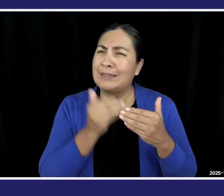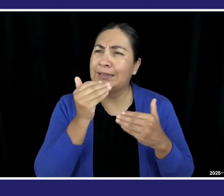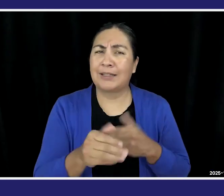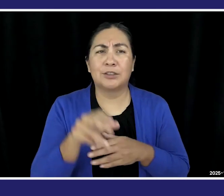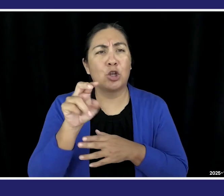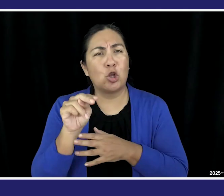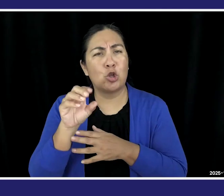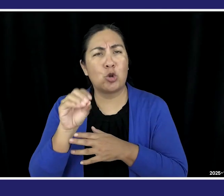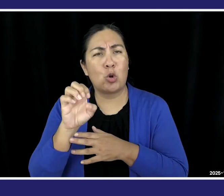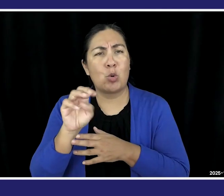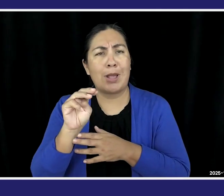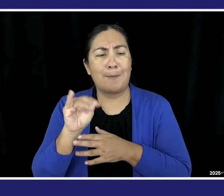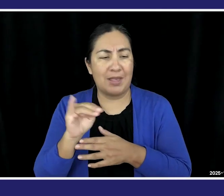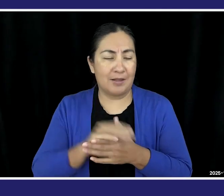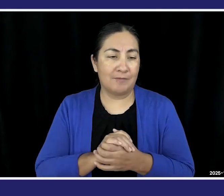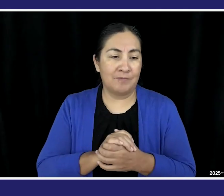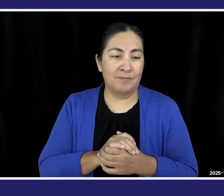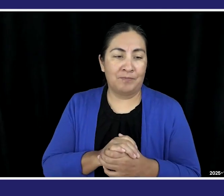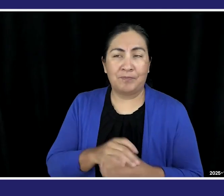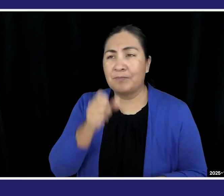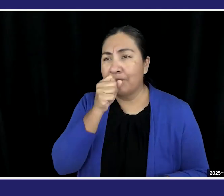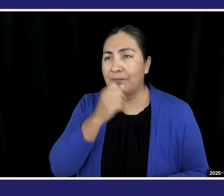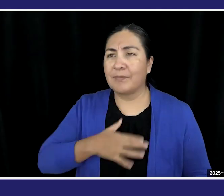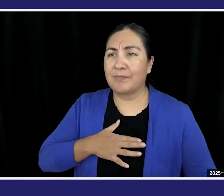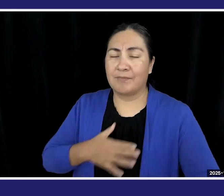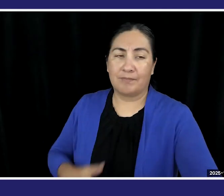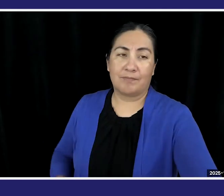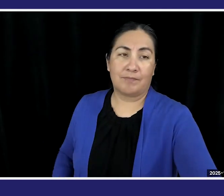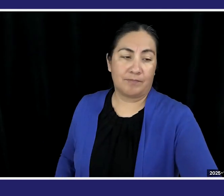Hola, también voy a dar mi comentario en español.